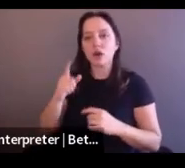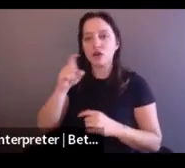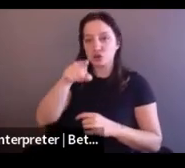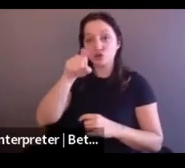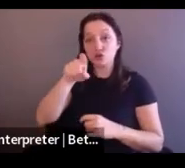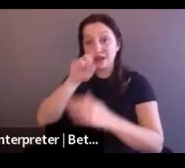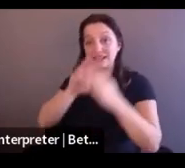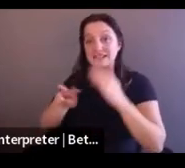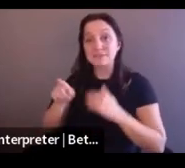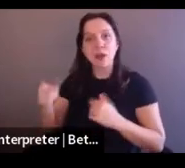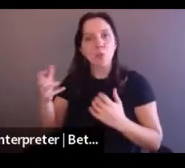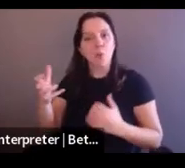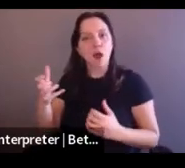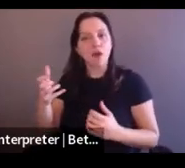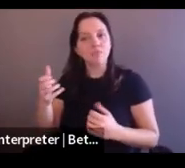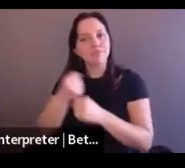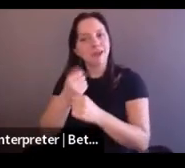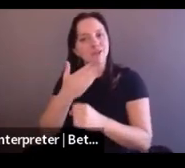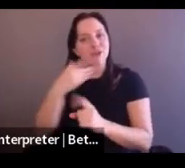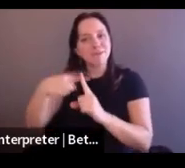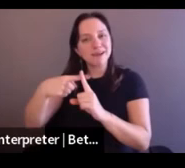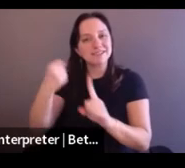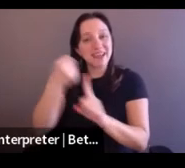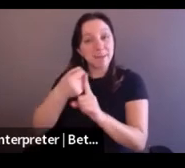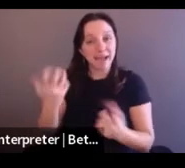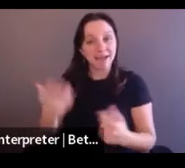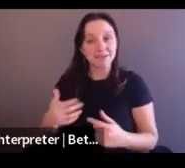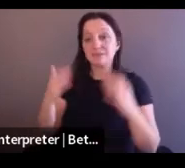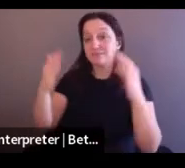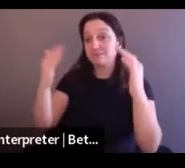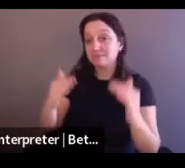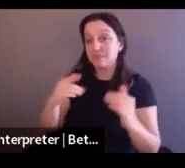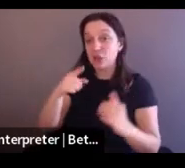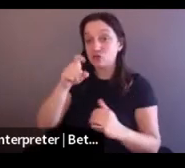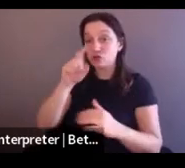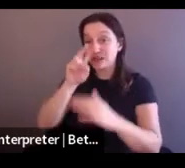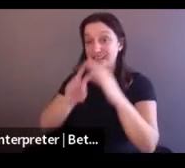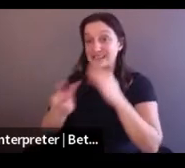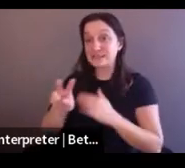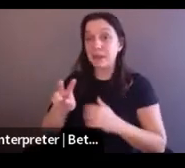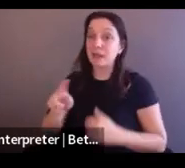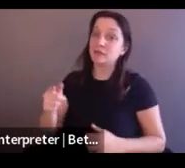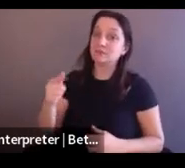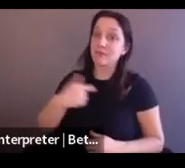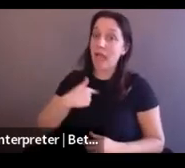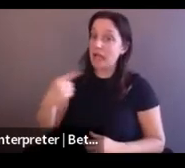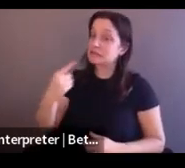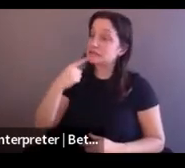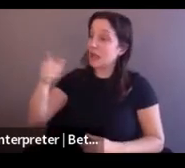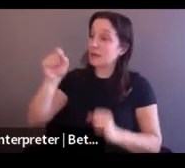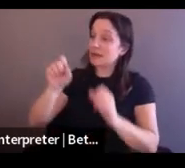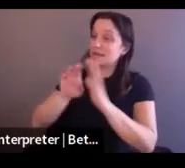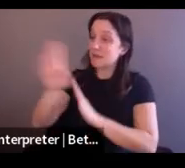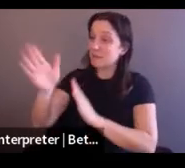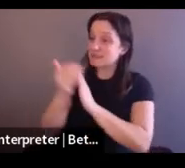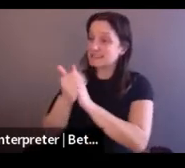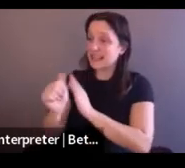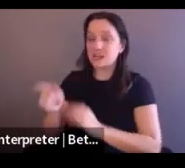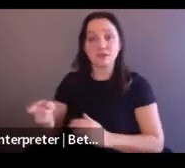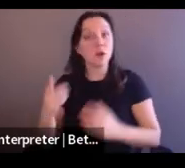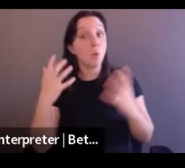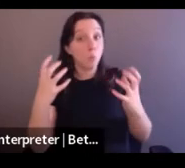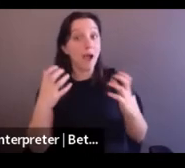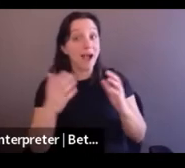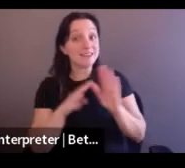board because they want to build some additional skills. And if that's what you told them, you know, they were able to do through this opportunity, you want to be able to deliver on that.